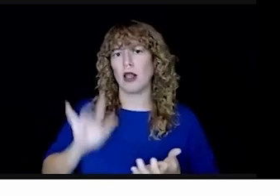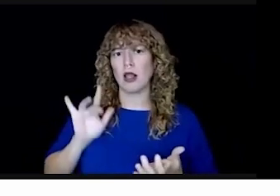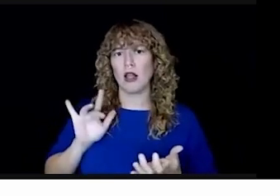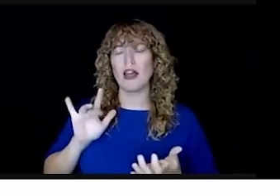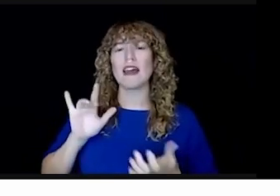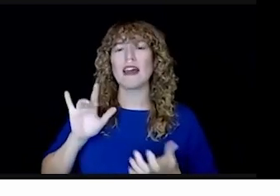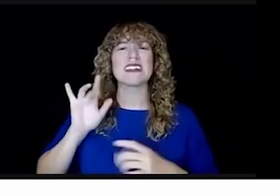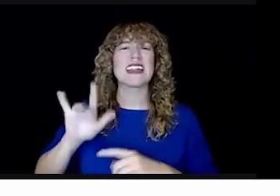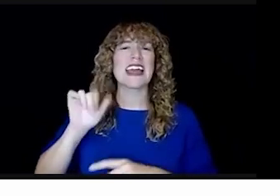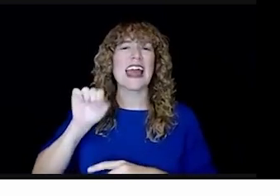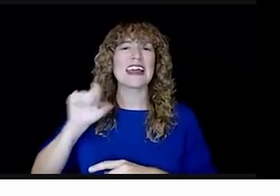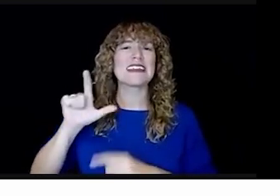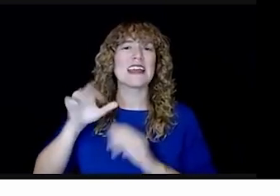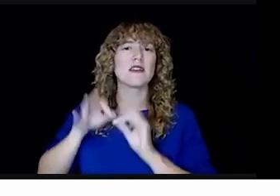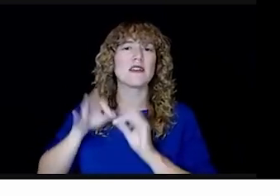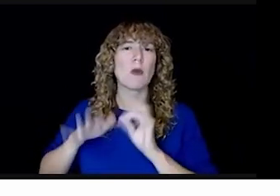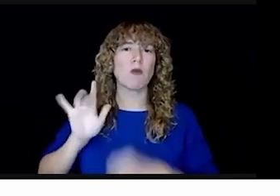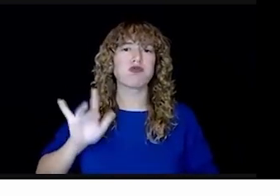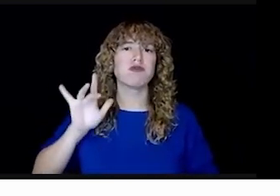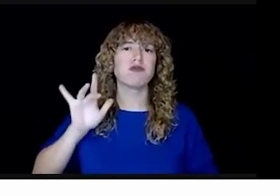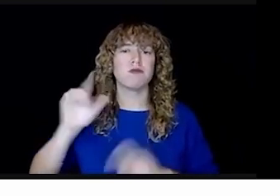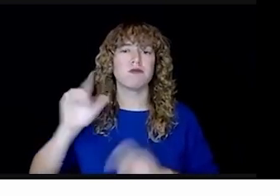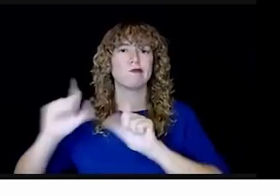Sign Language.